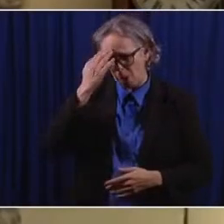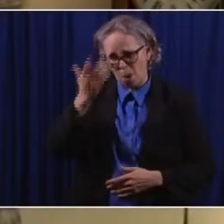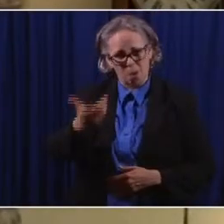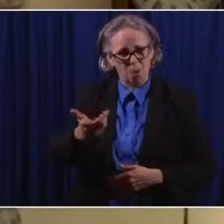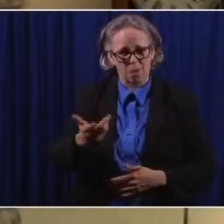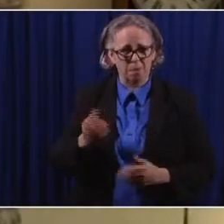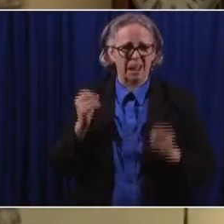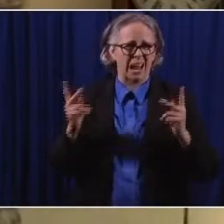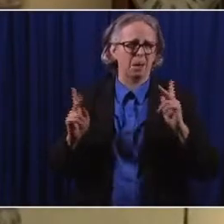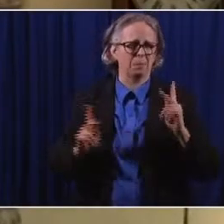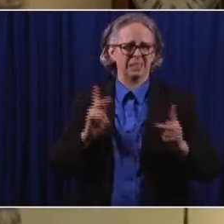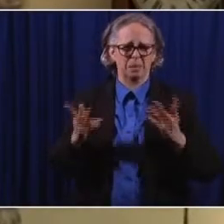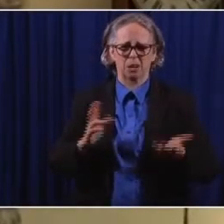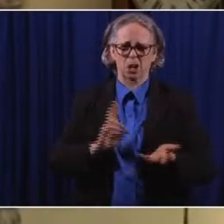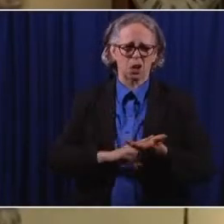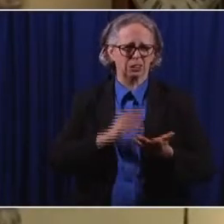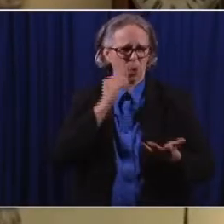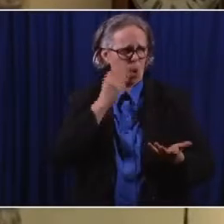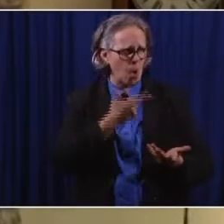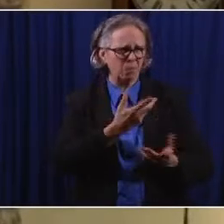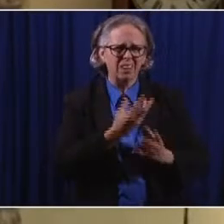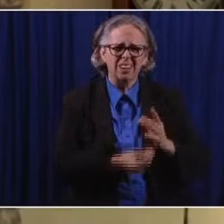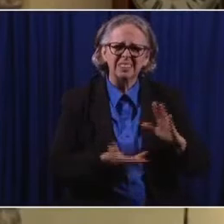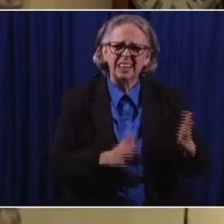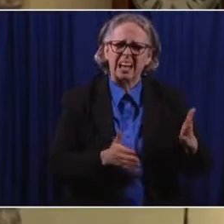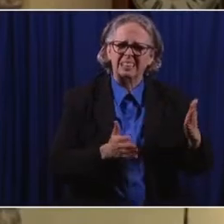homes. And it's just,